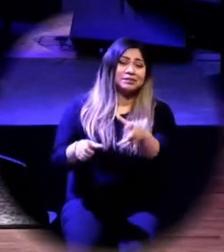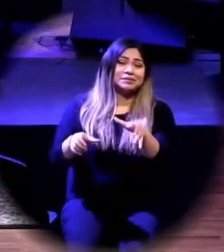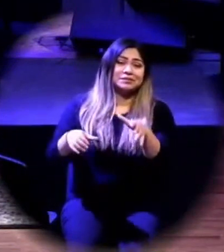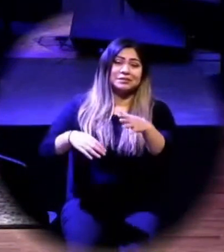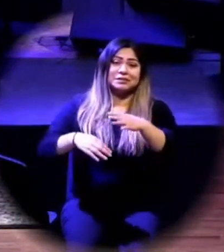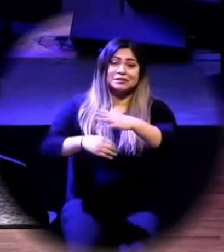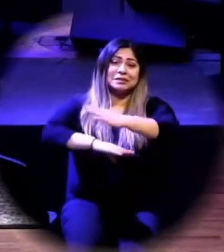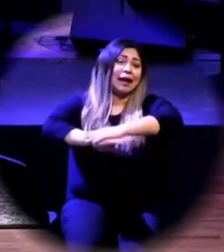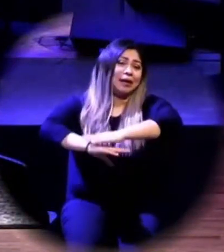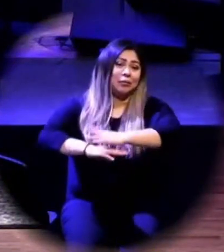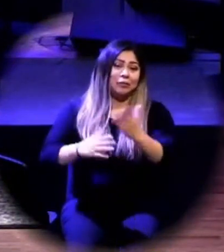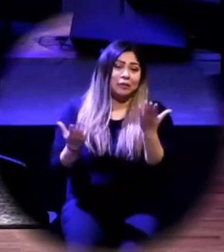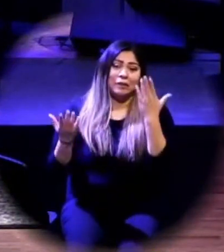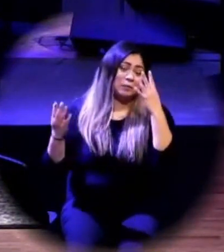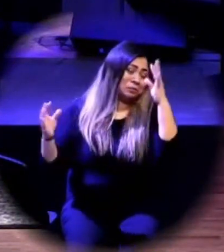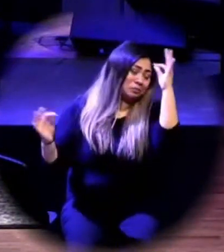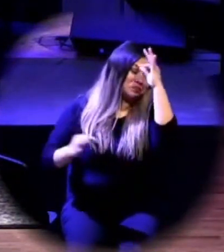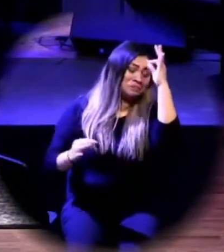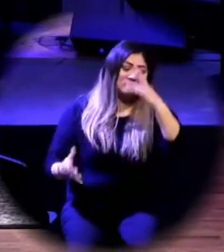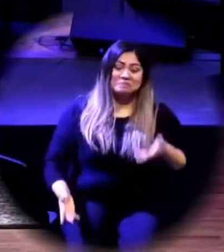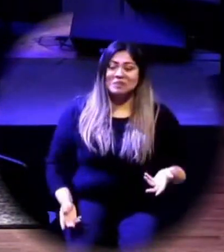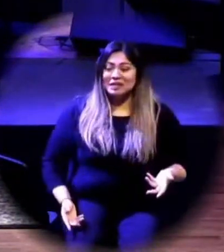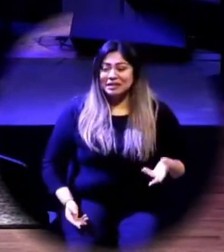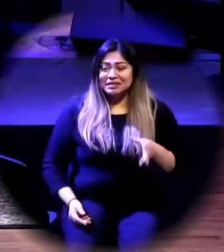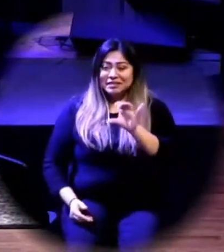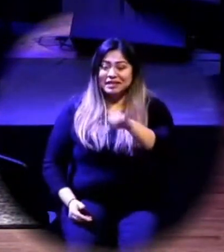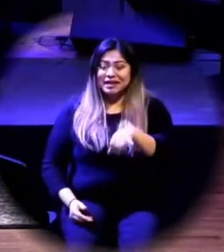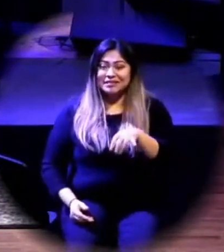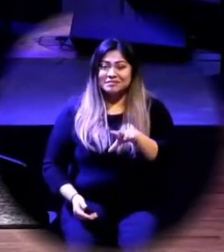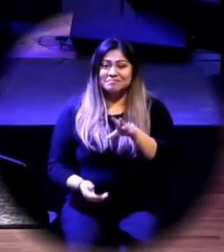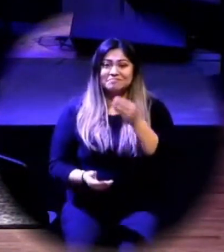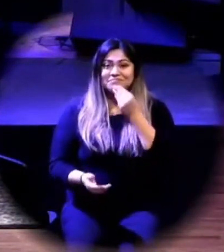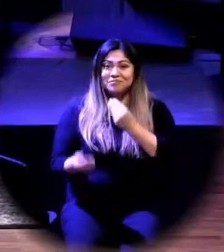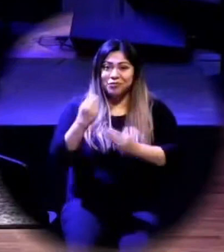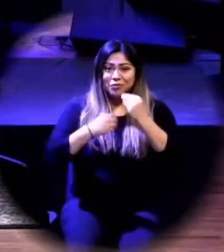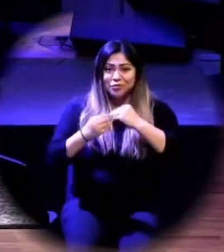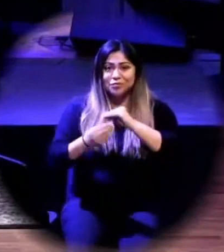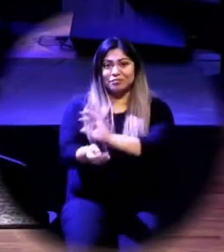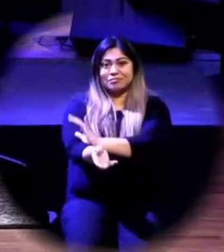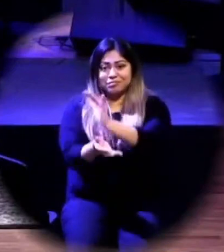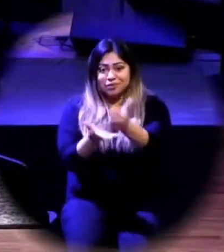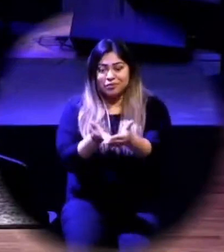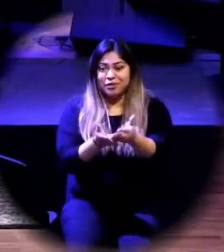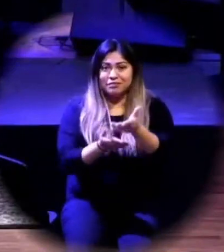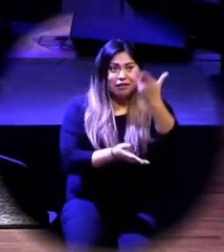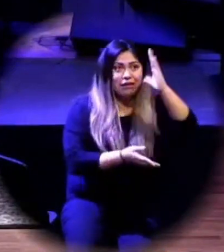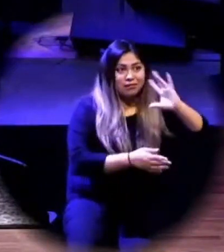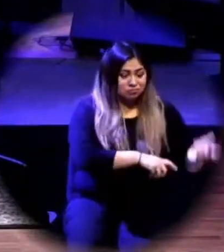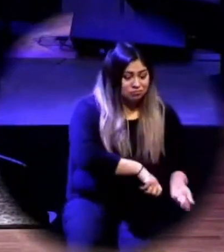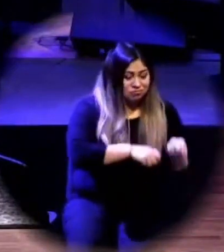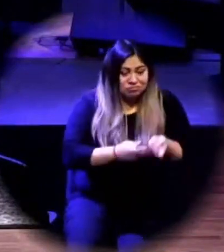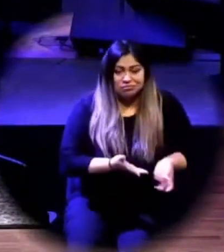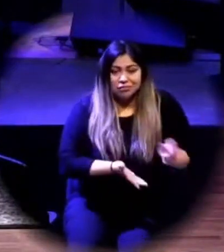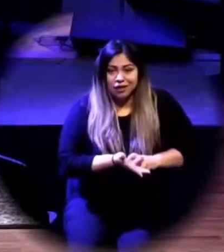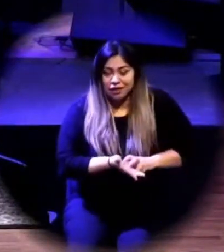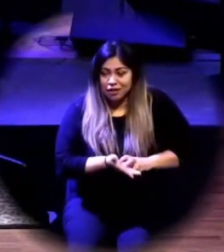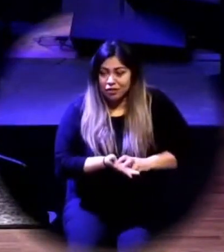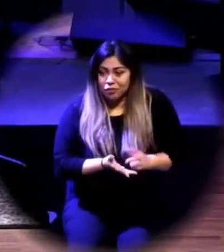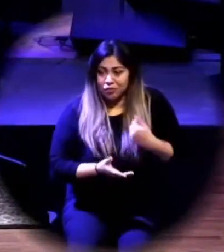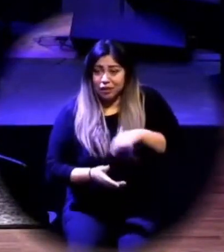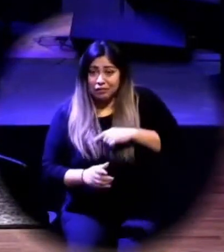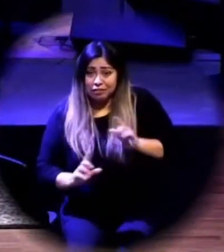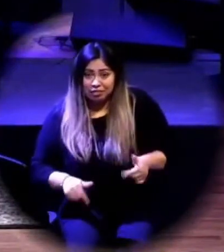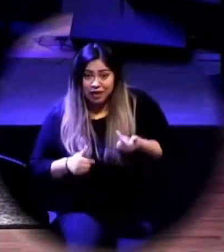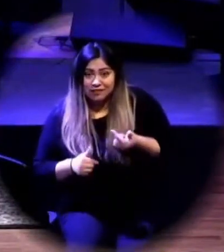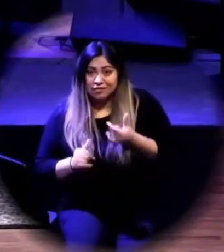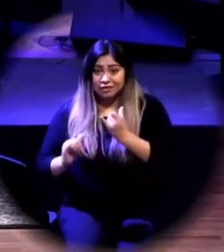great heavenly feast, right? When God raises us from the dead and we find ourselves alive, like this young man in